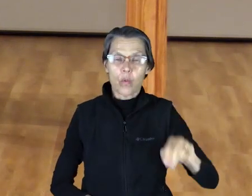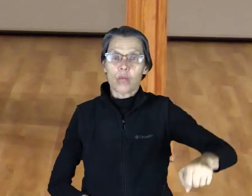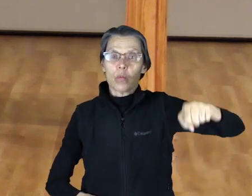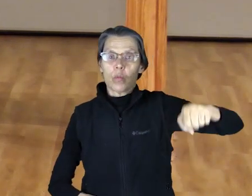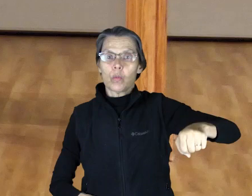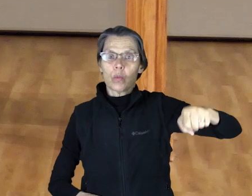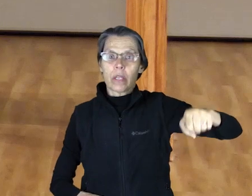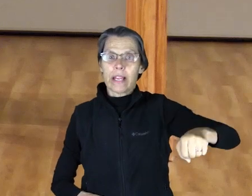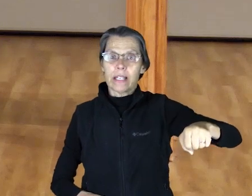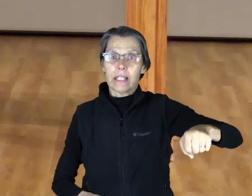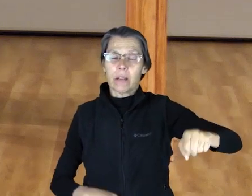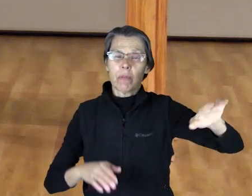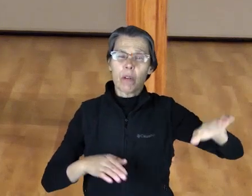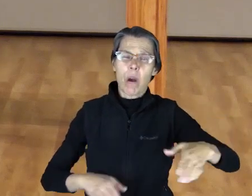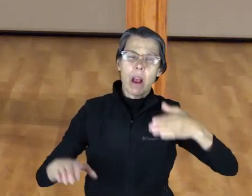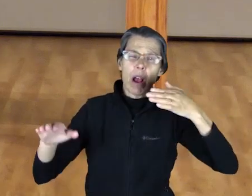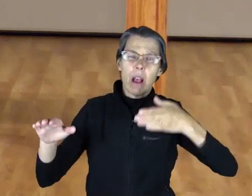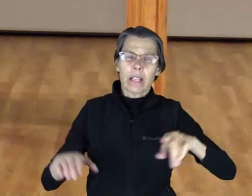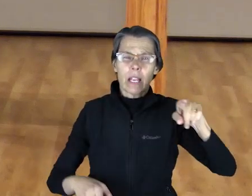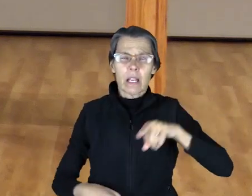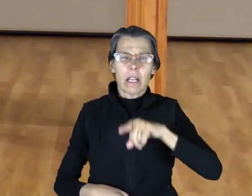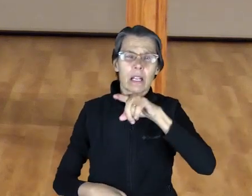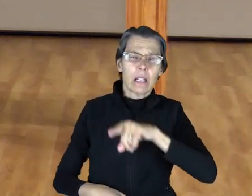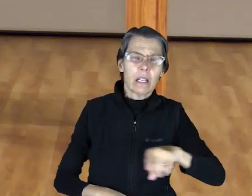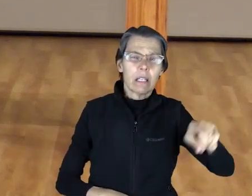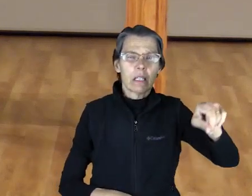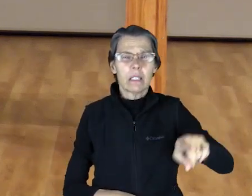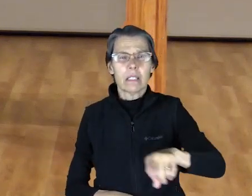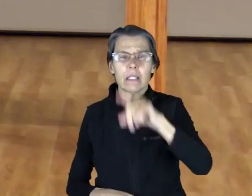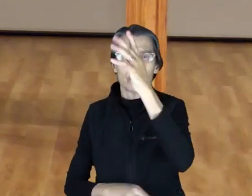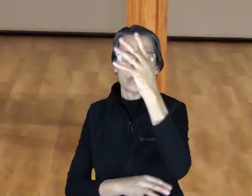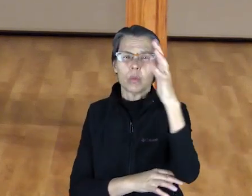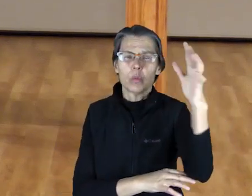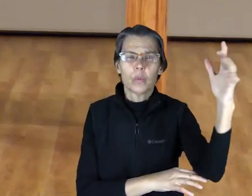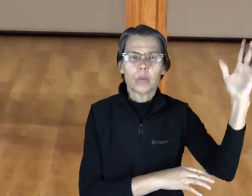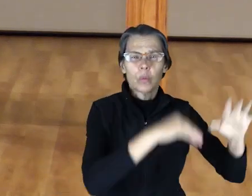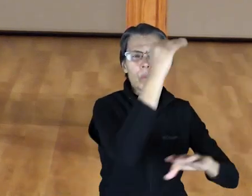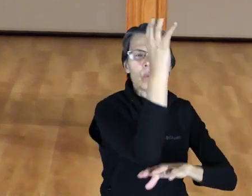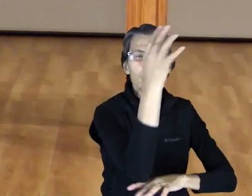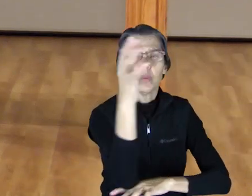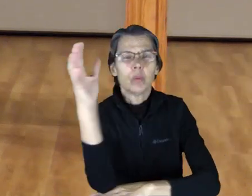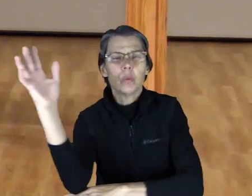But we were each carrying our suitcases and we were walking down this path deep into a jungle.